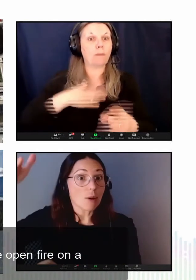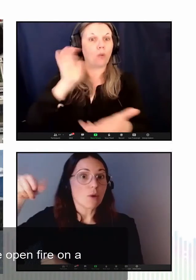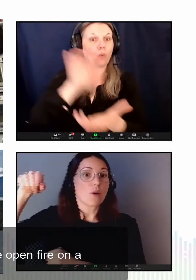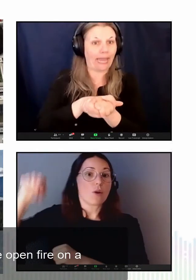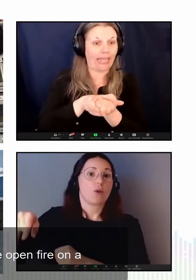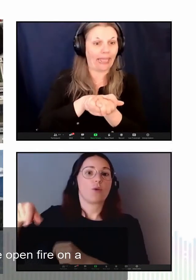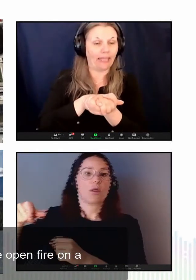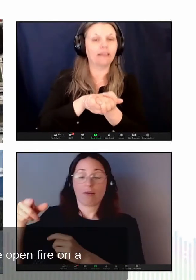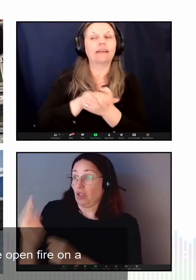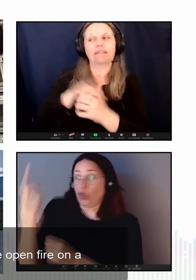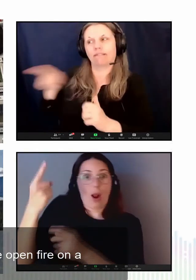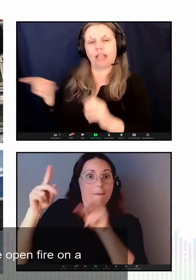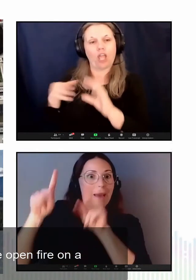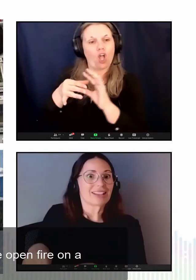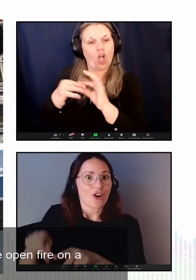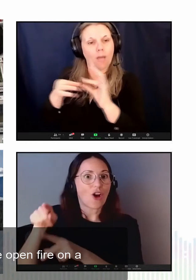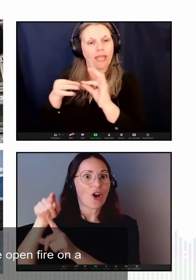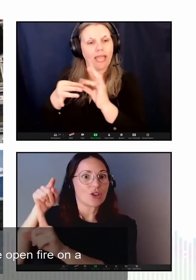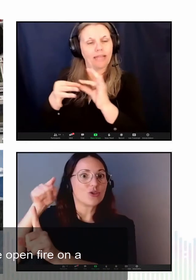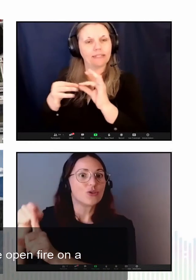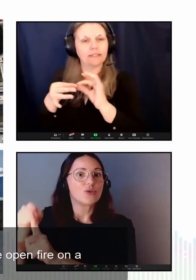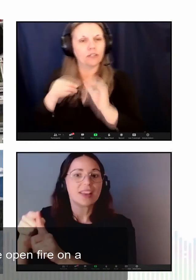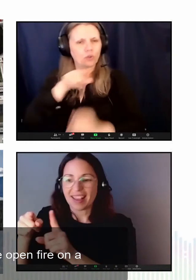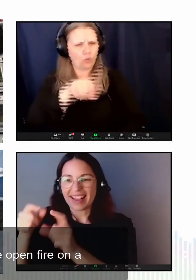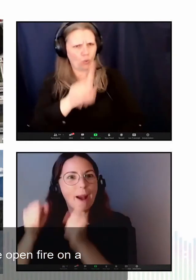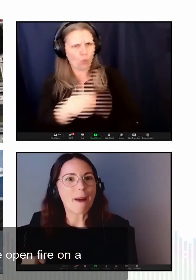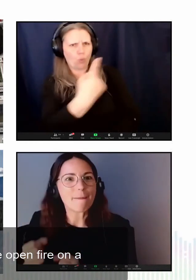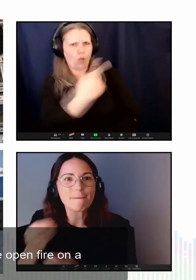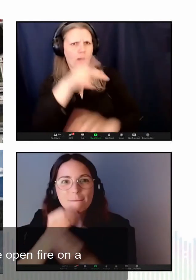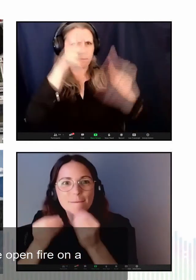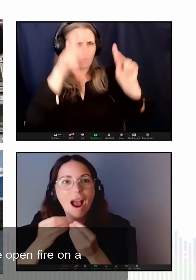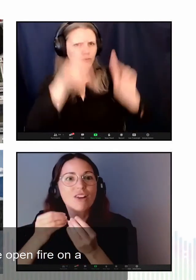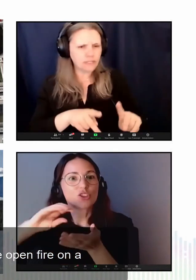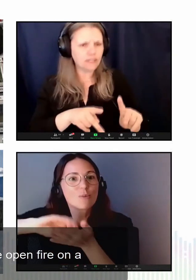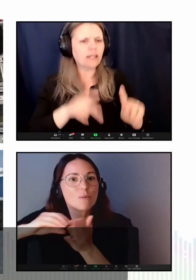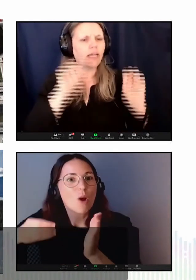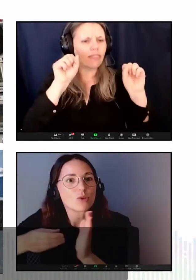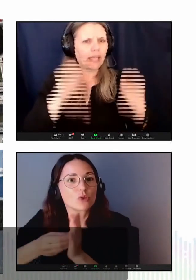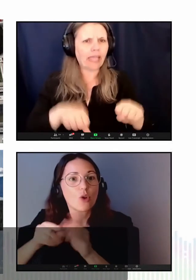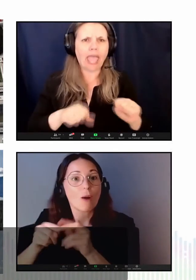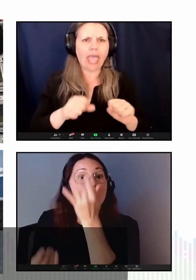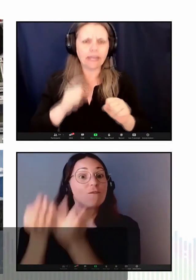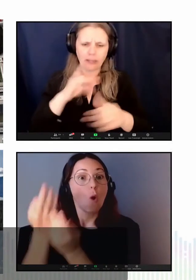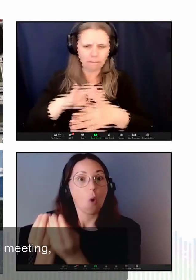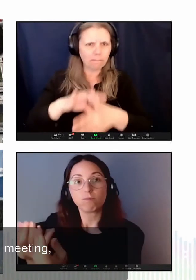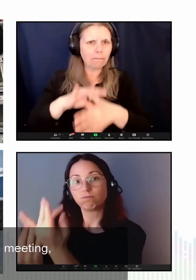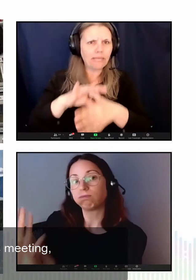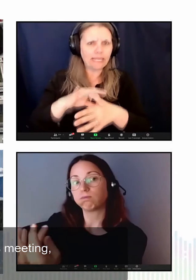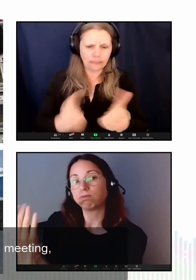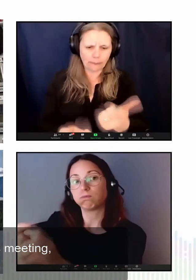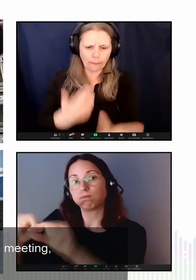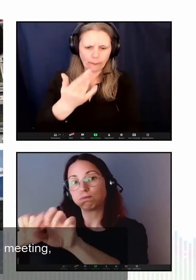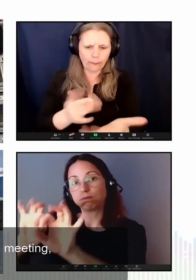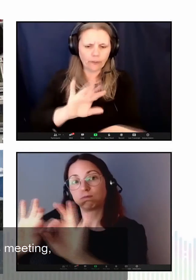eat a piece of meat cooked on the open fire on a piece of cardboard and then dine out